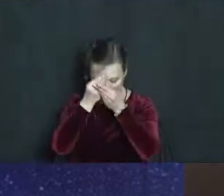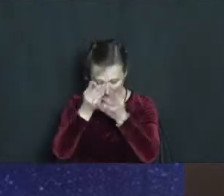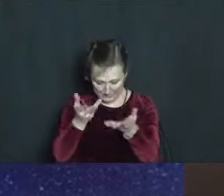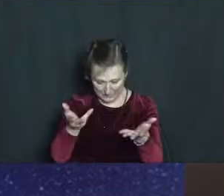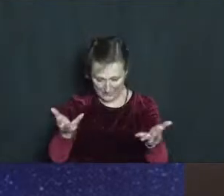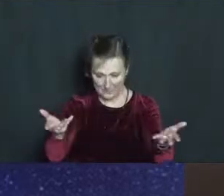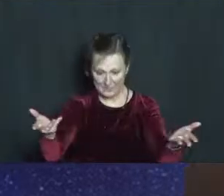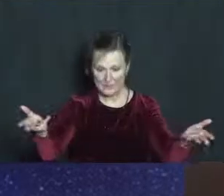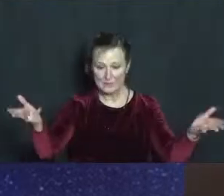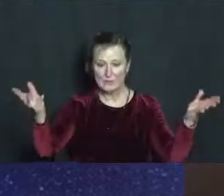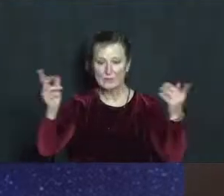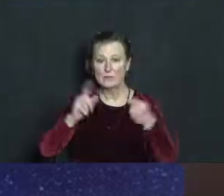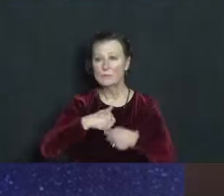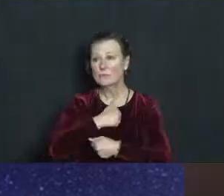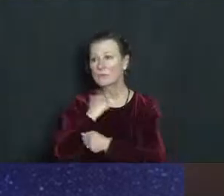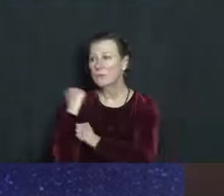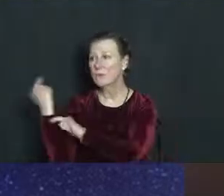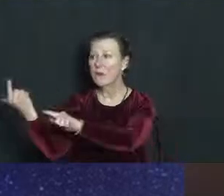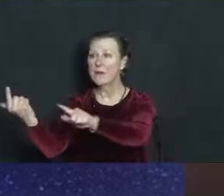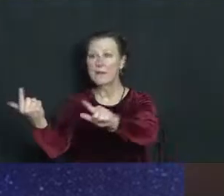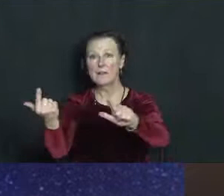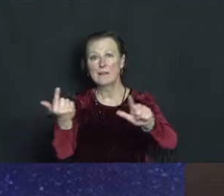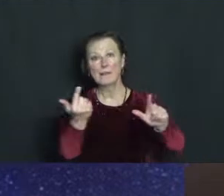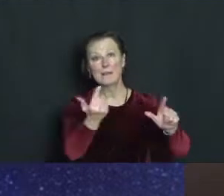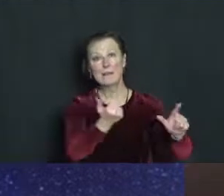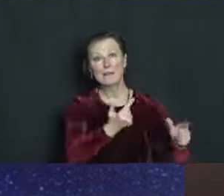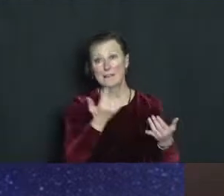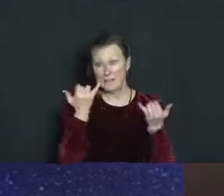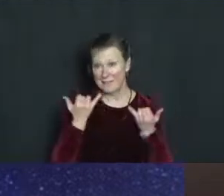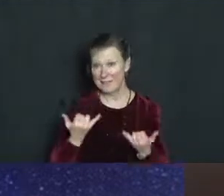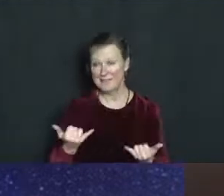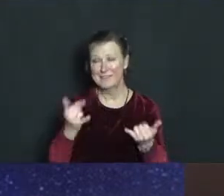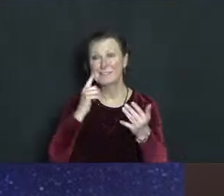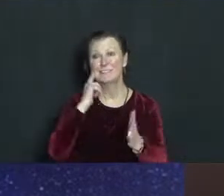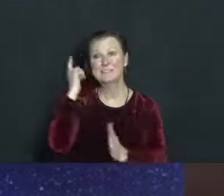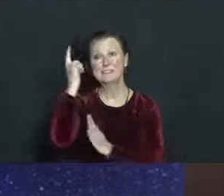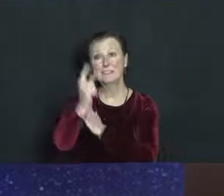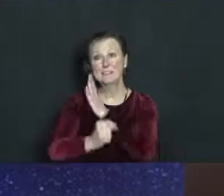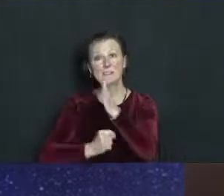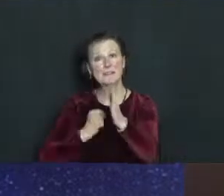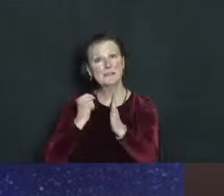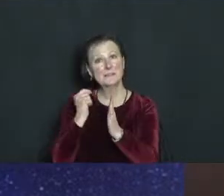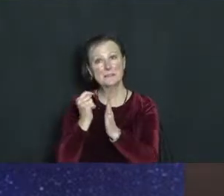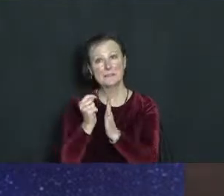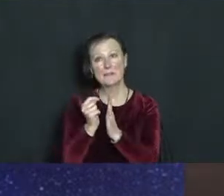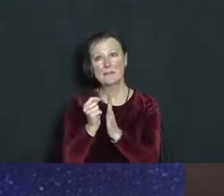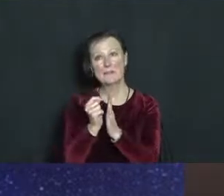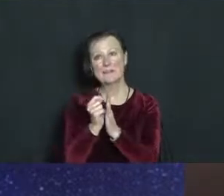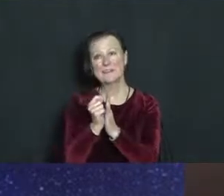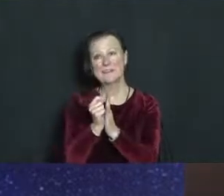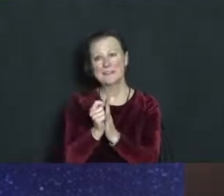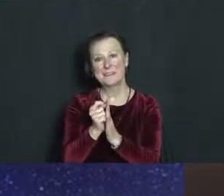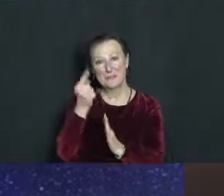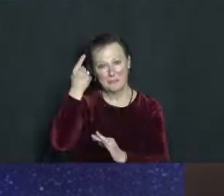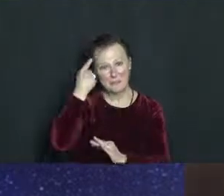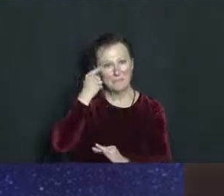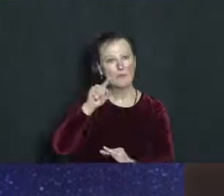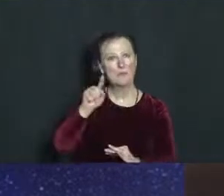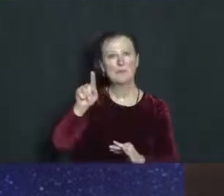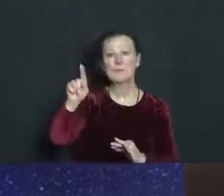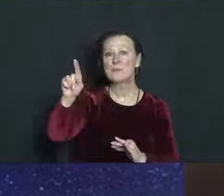good will to all. This is a